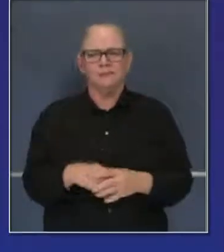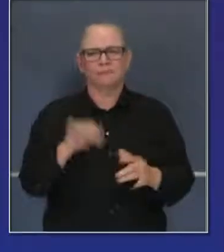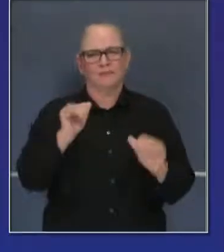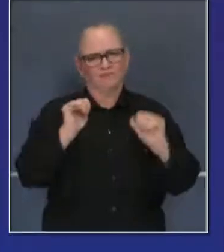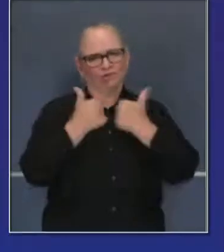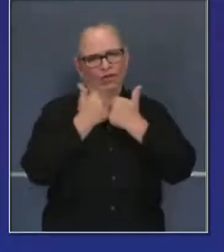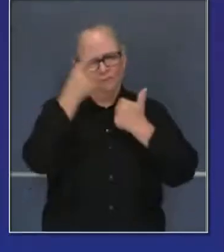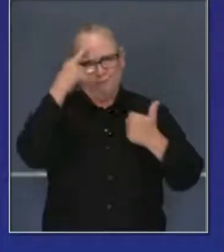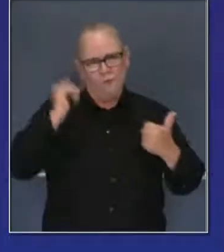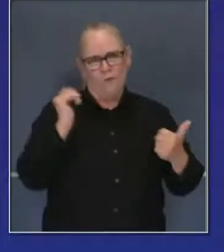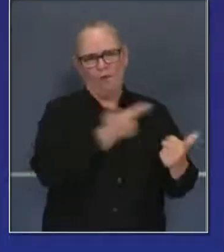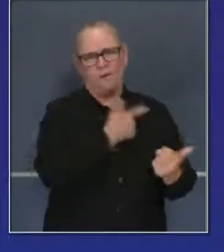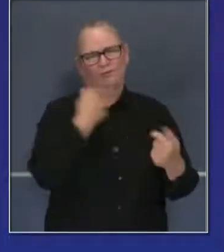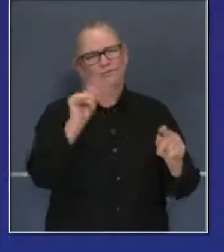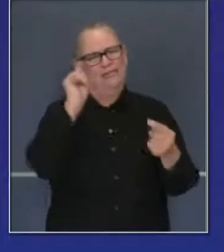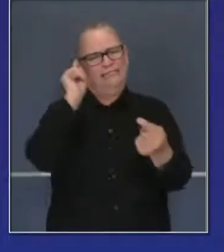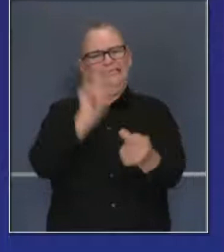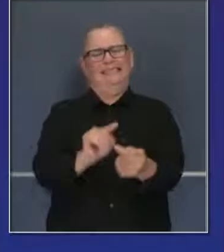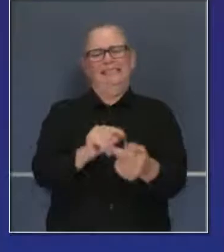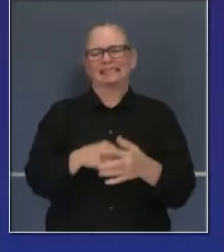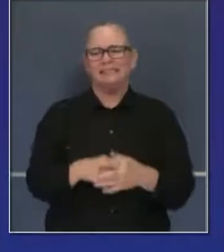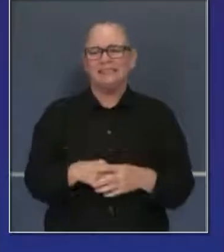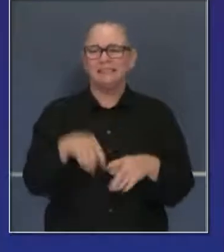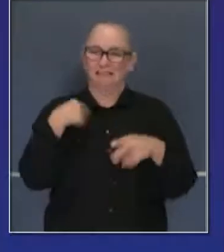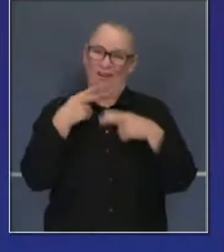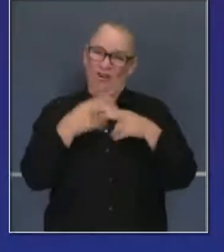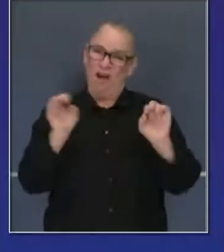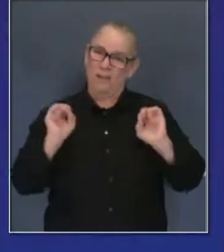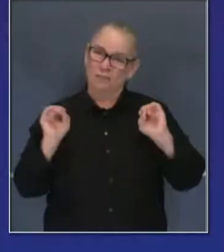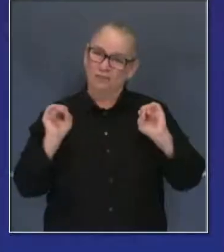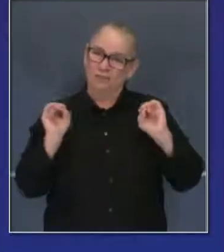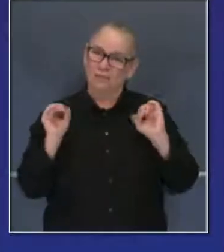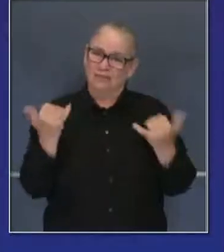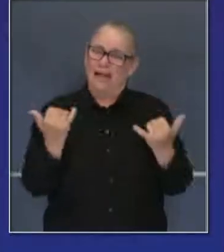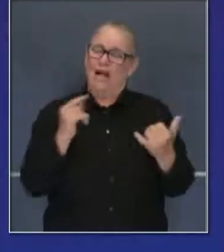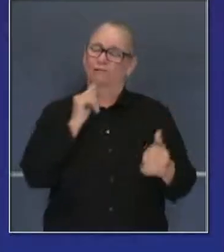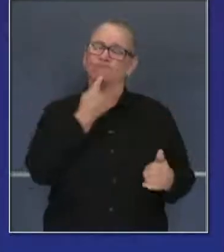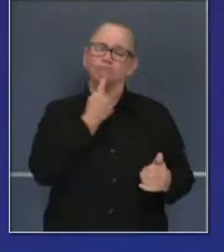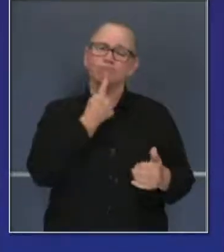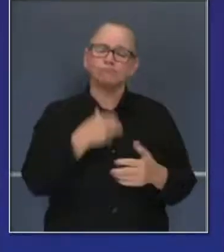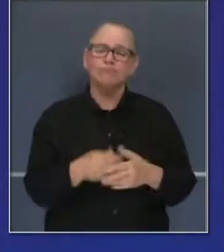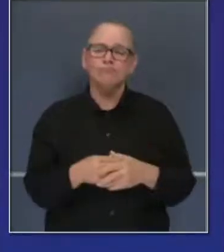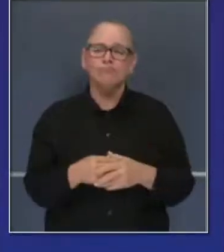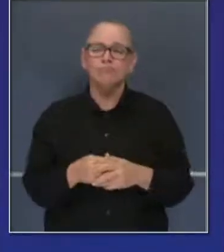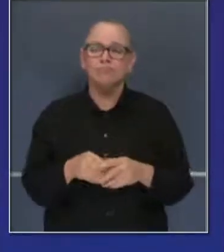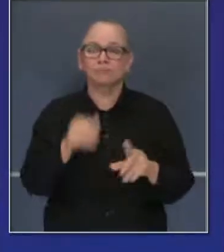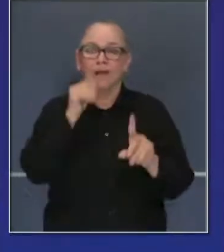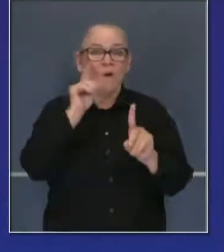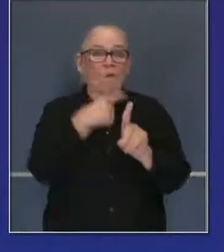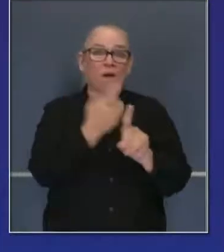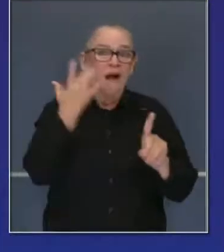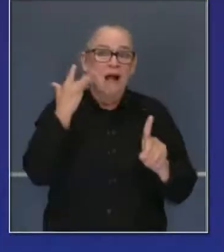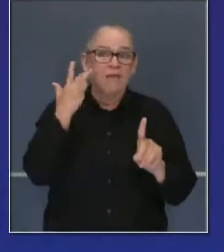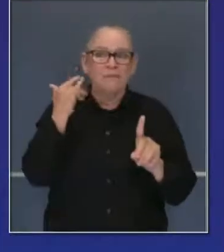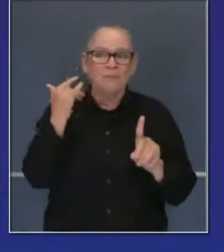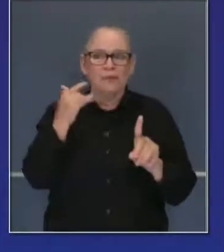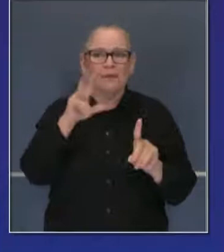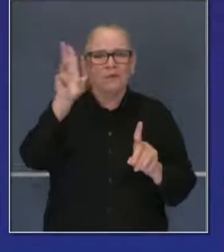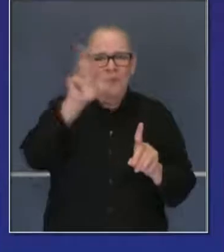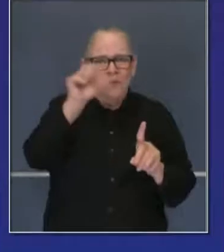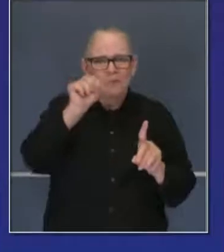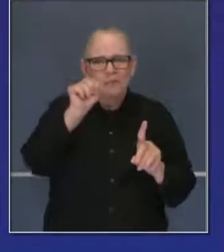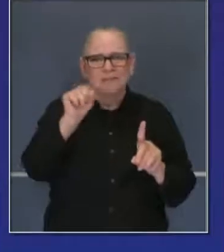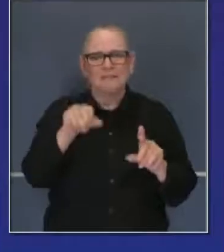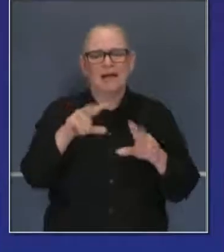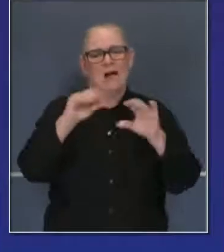this climate-induced crisis, this emergency that we're facing not only as a state, as a nation, but as a globe and as a